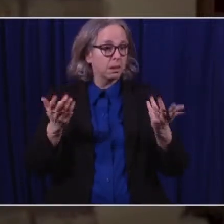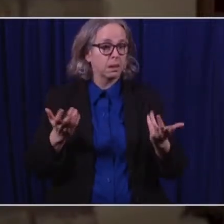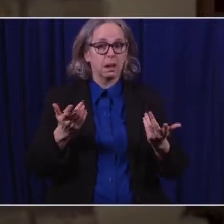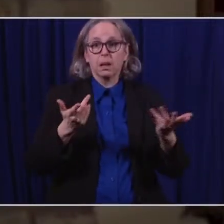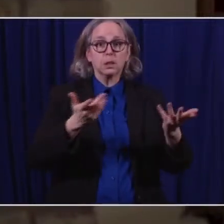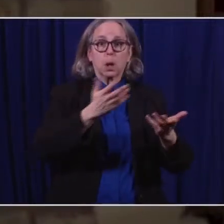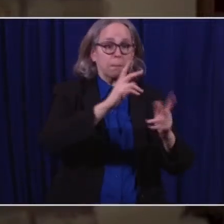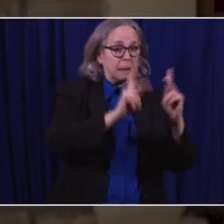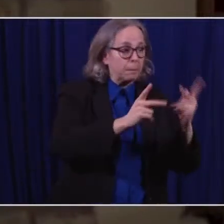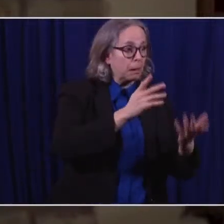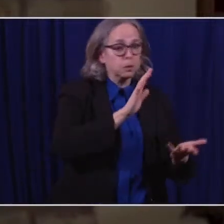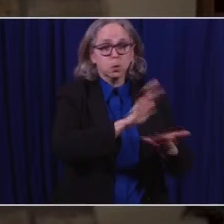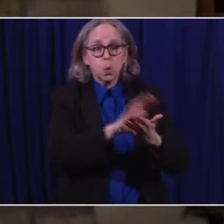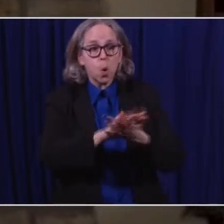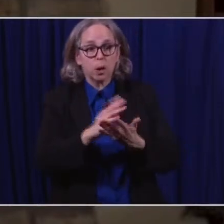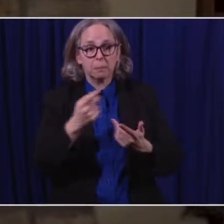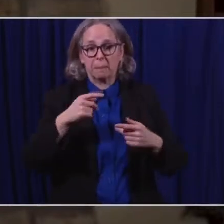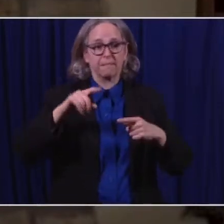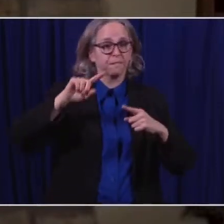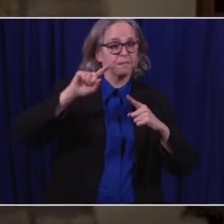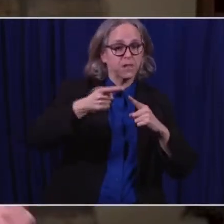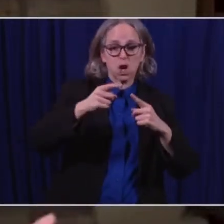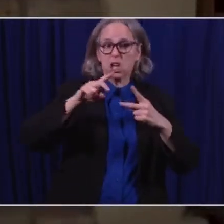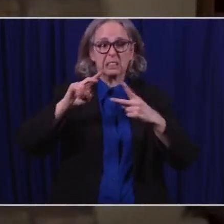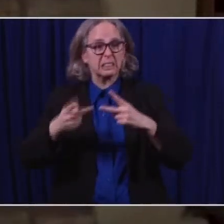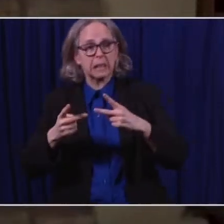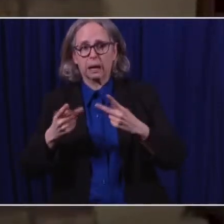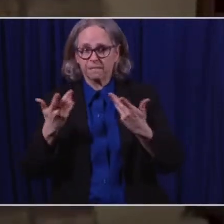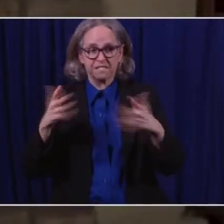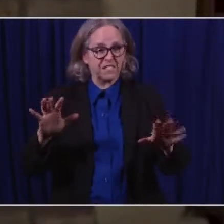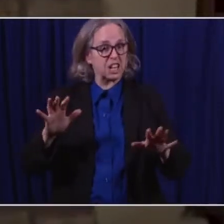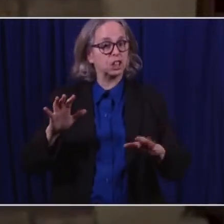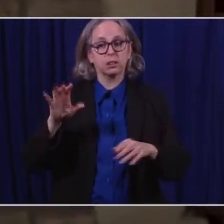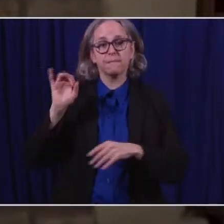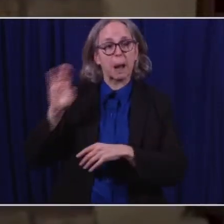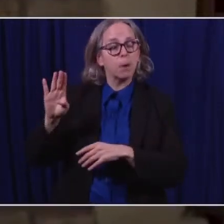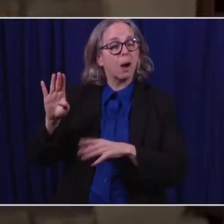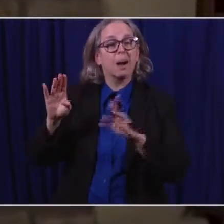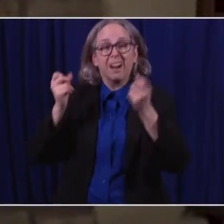February as well. So it's kind of it's going to be a rolling start.